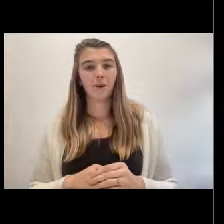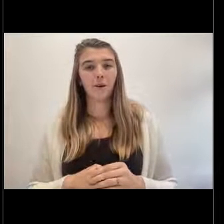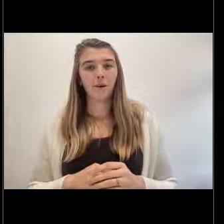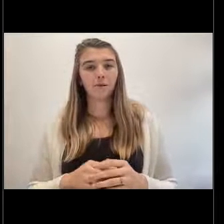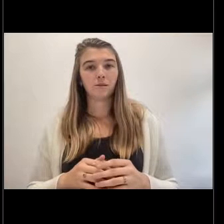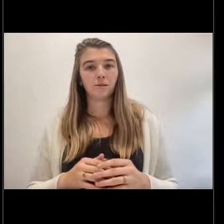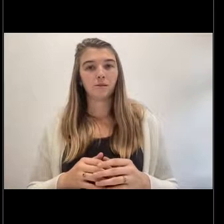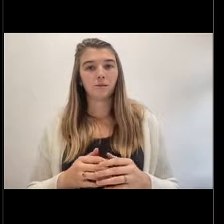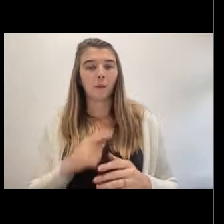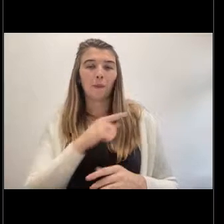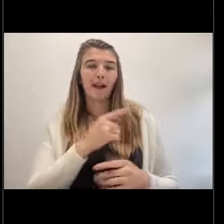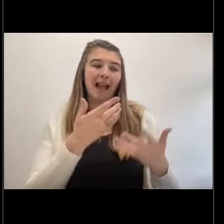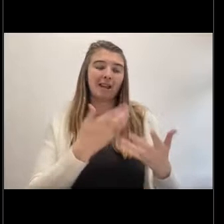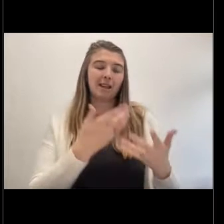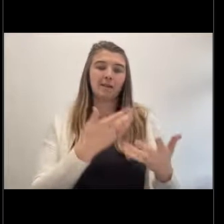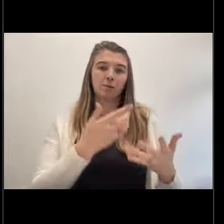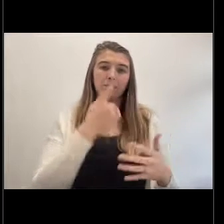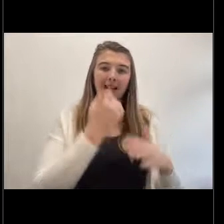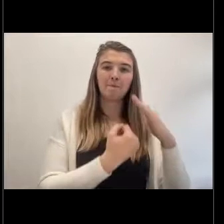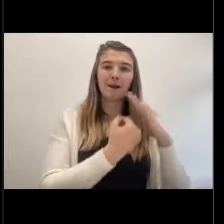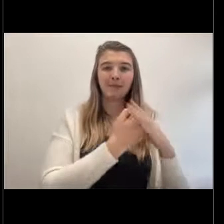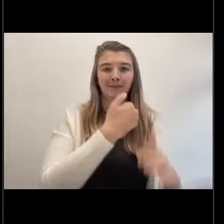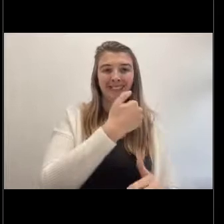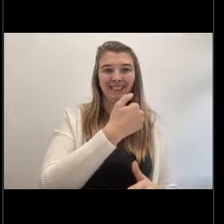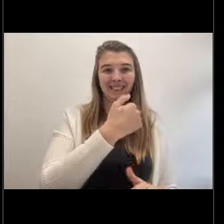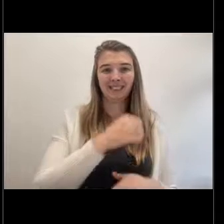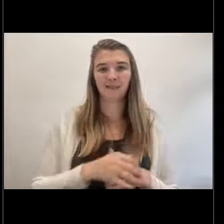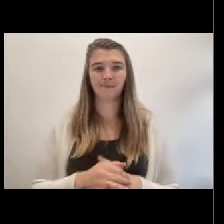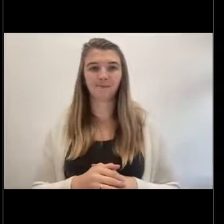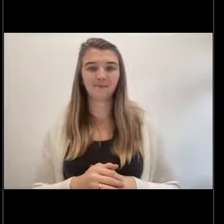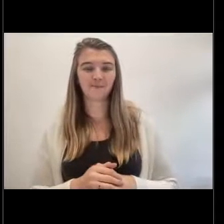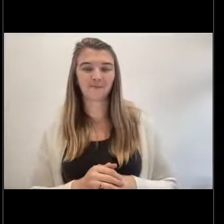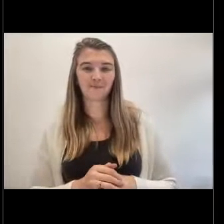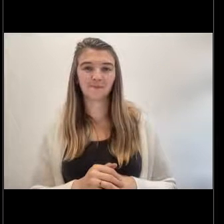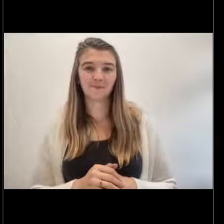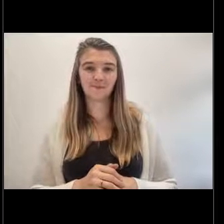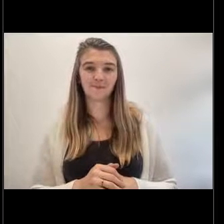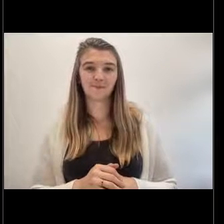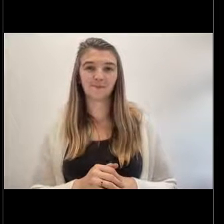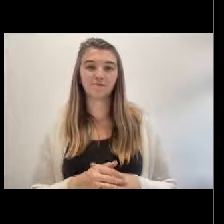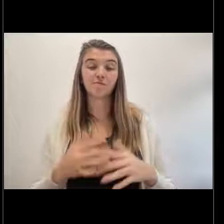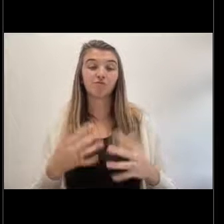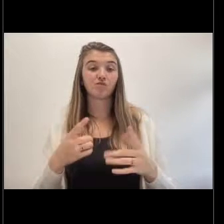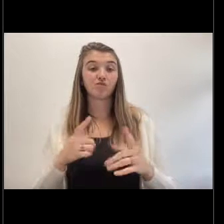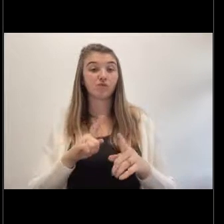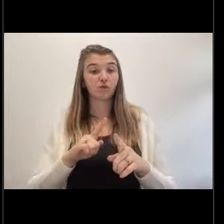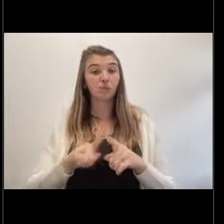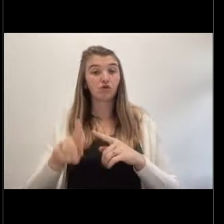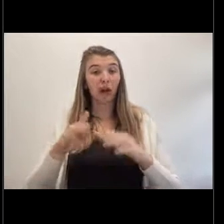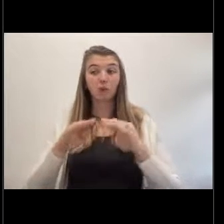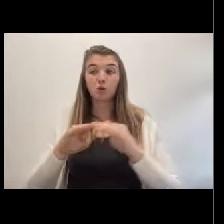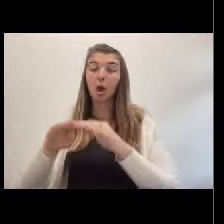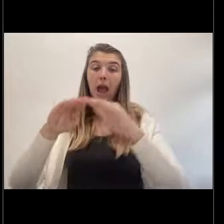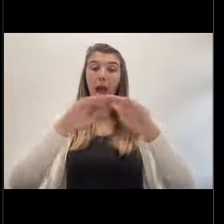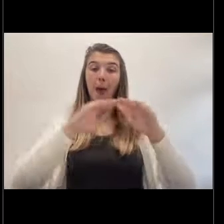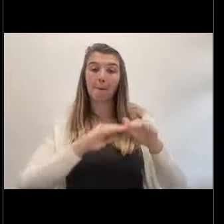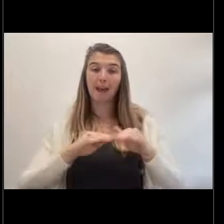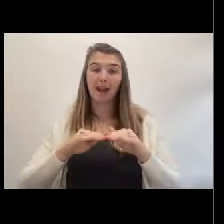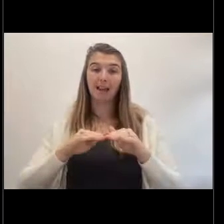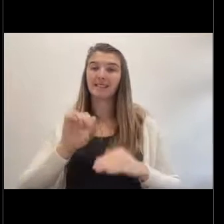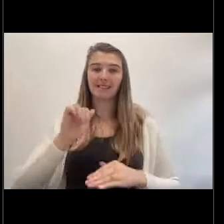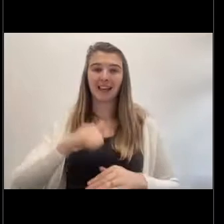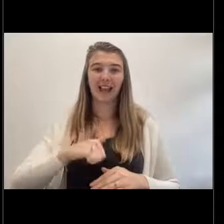seeing microplastics. Are we doing something to harmonize different techniques? Yes, there is a